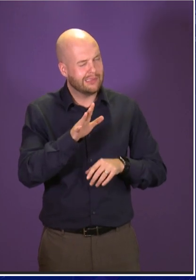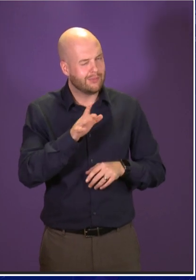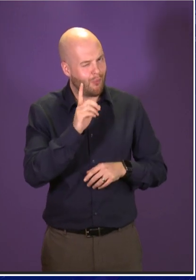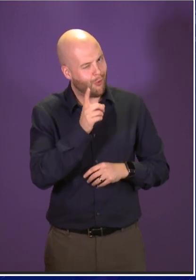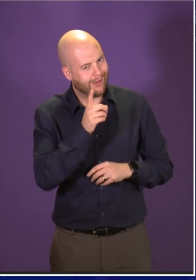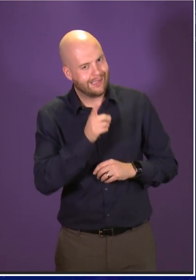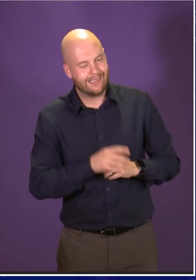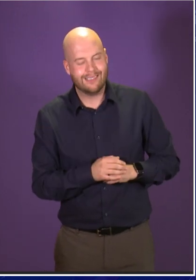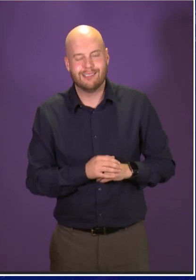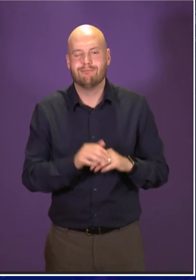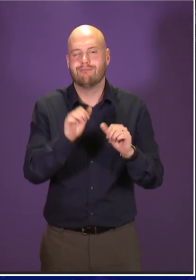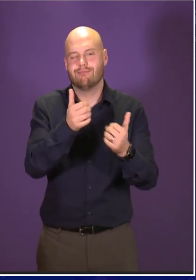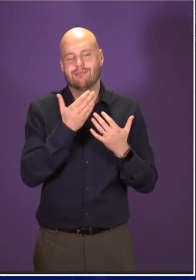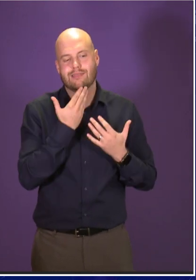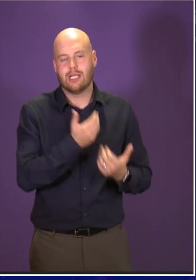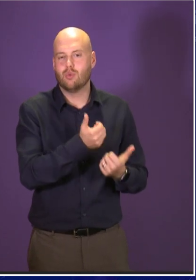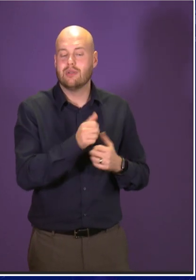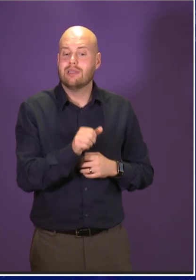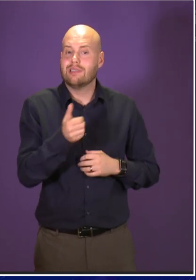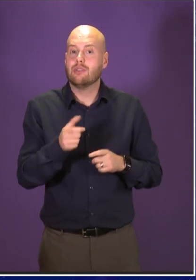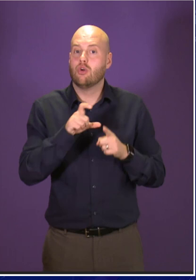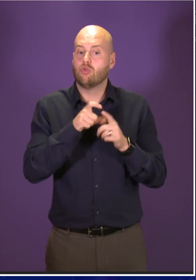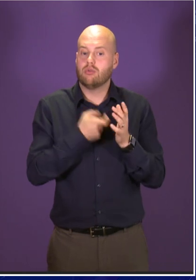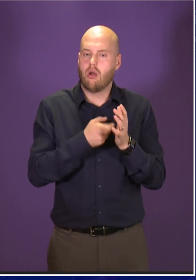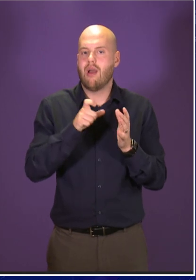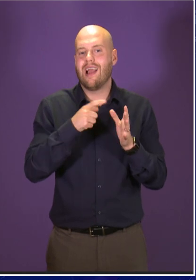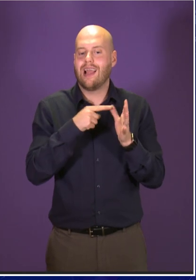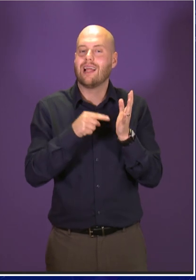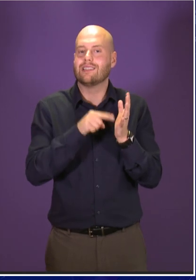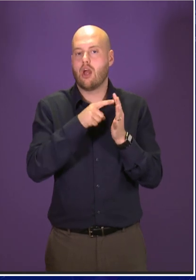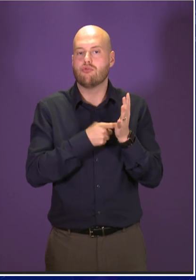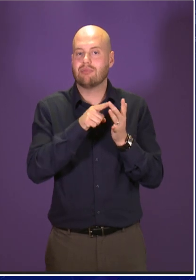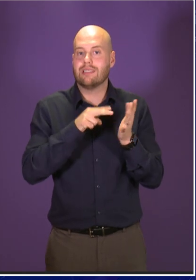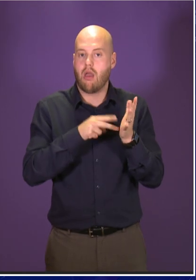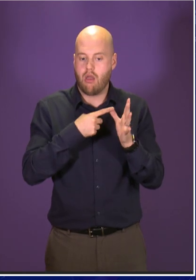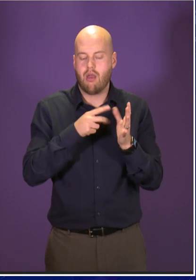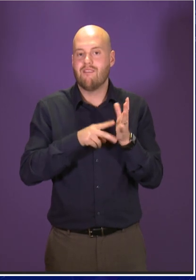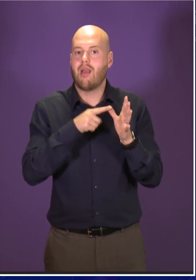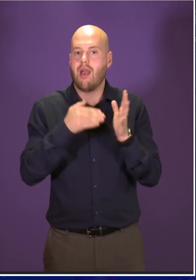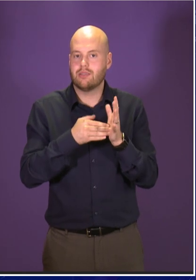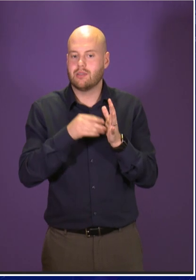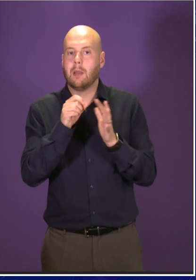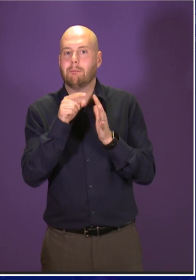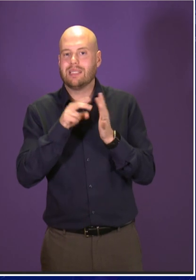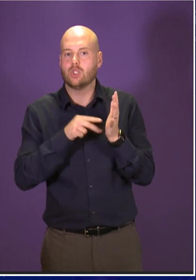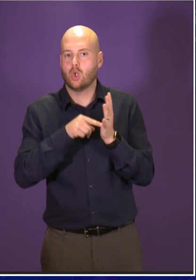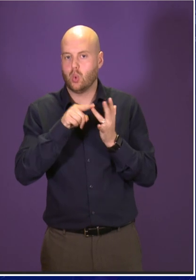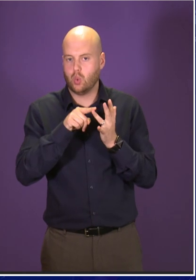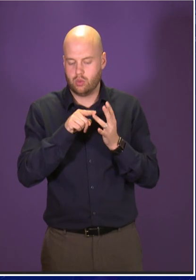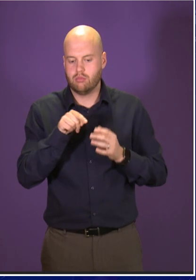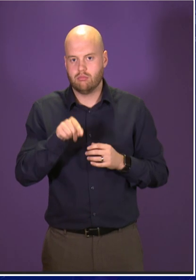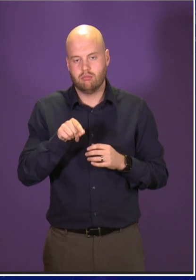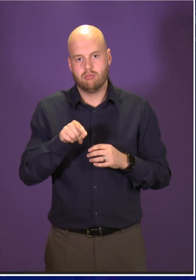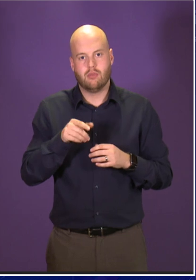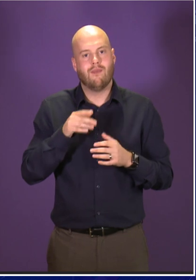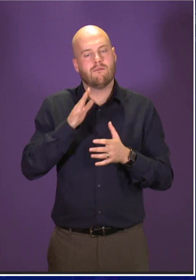Thank you, Sir Jerry. Our next presentation will be from Dr. Catarina Vaz Pinto, Councillor of Culture for the City of Lisbon, and who will give our